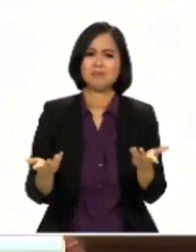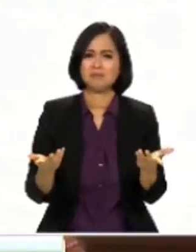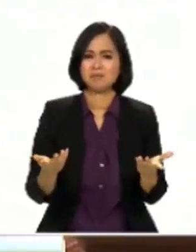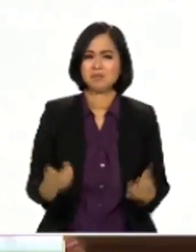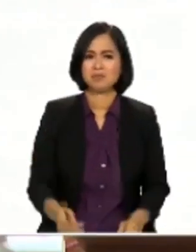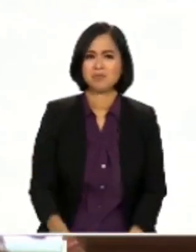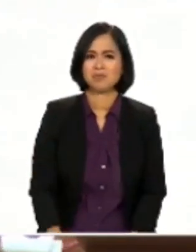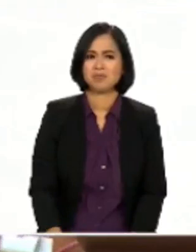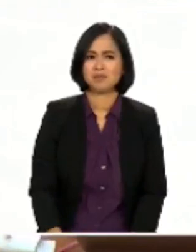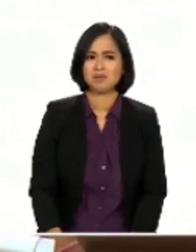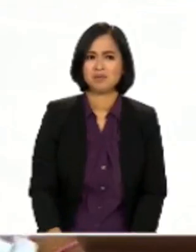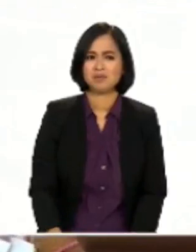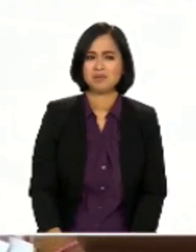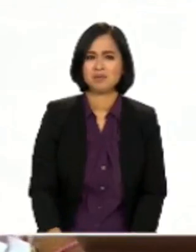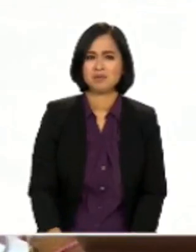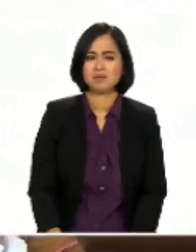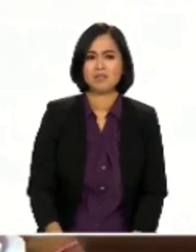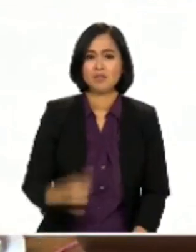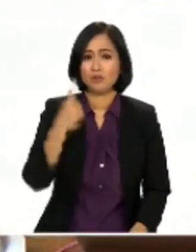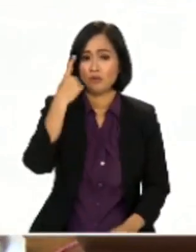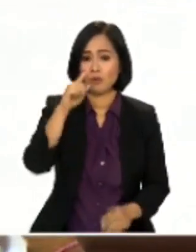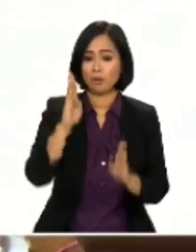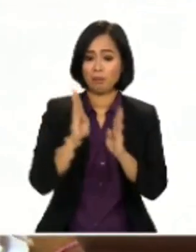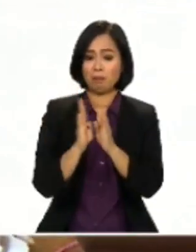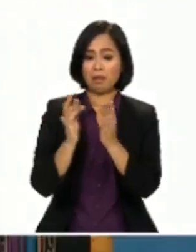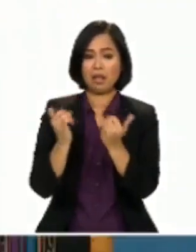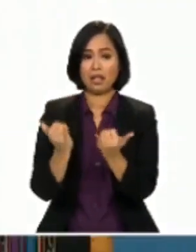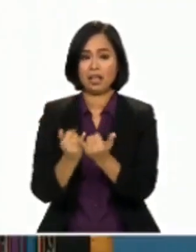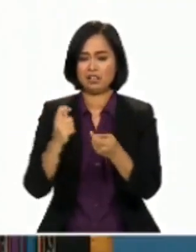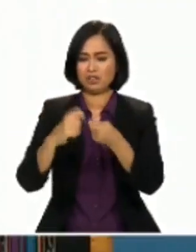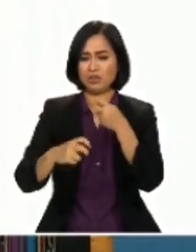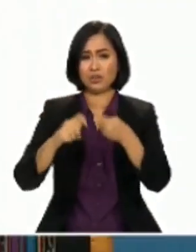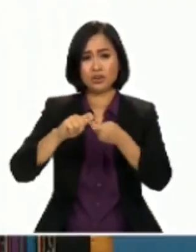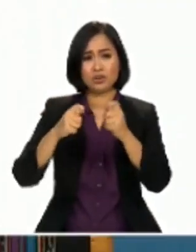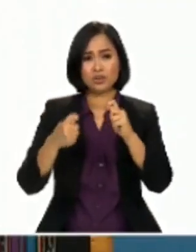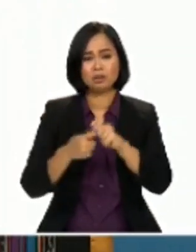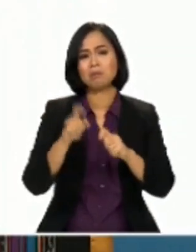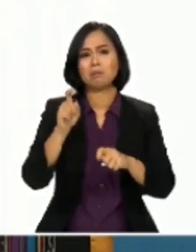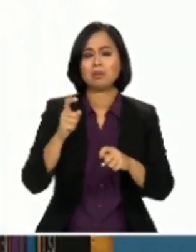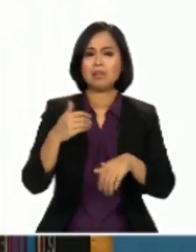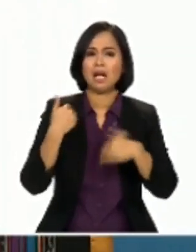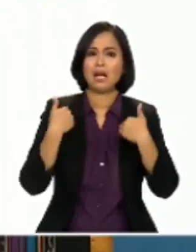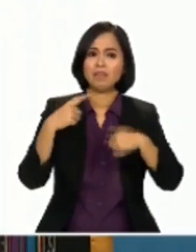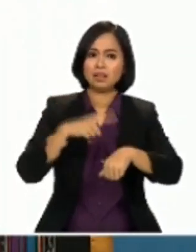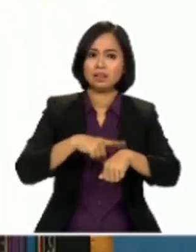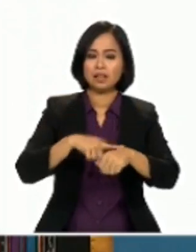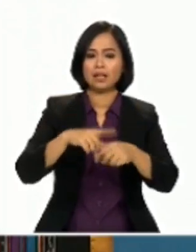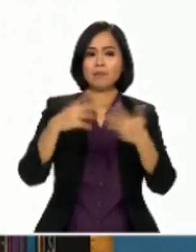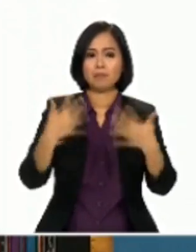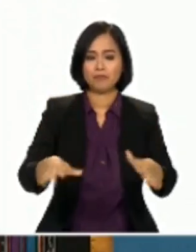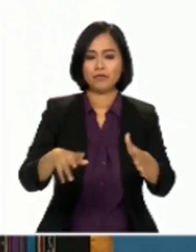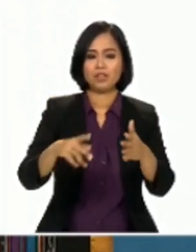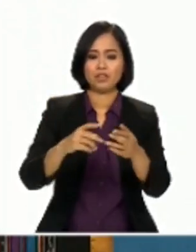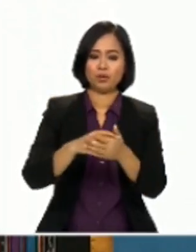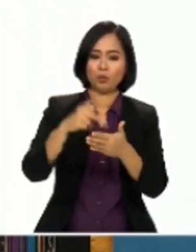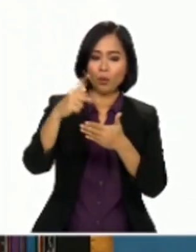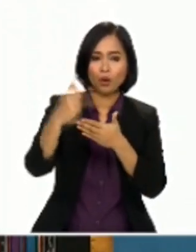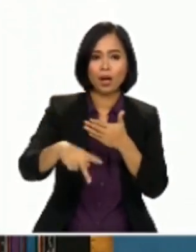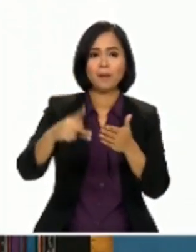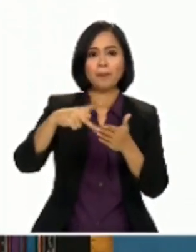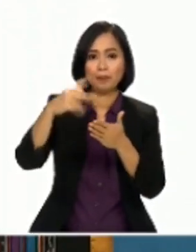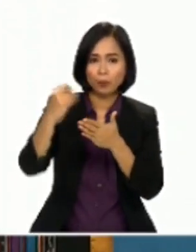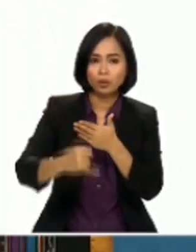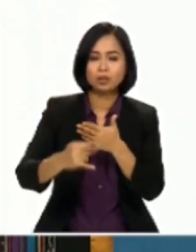The truncated terms of sitting barangays, but also provide them with the ample time to finish the programs and projects. I